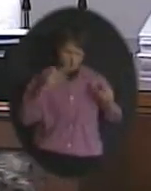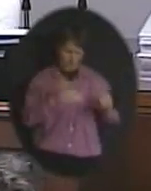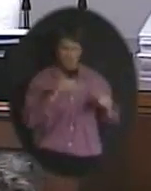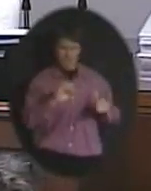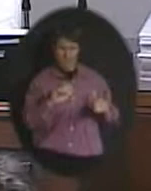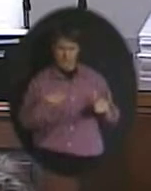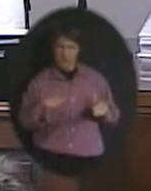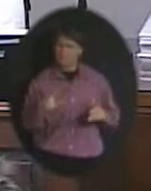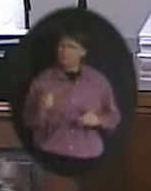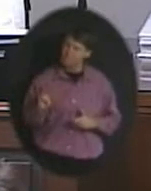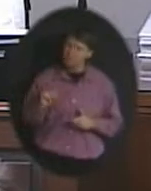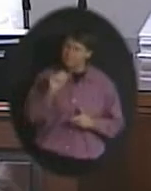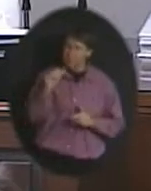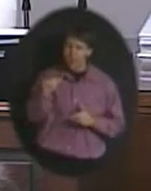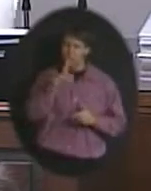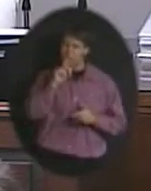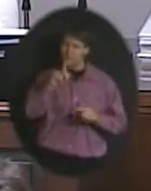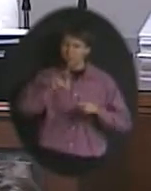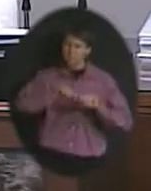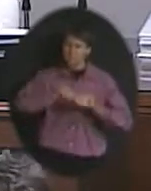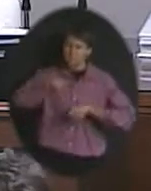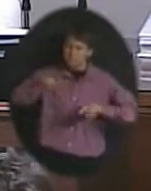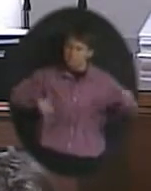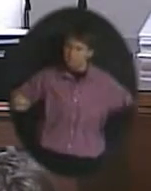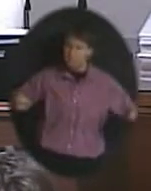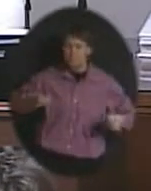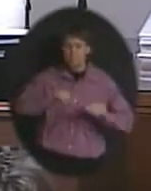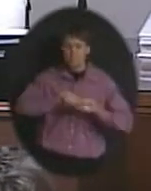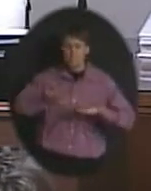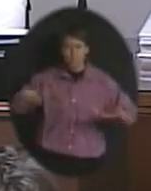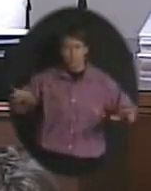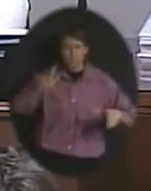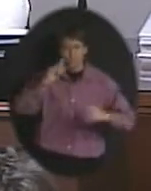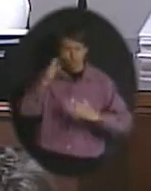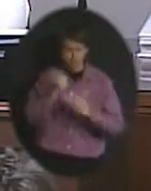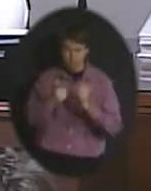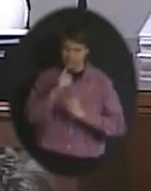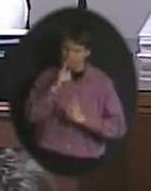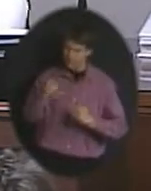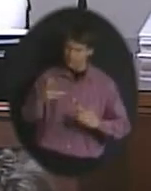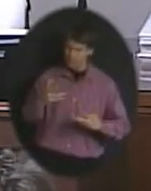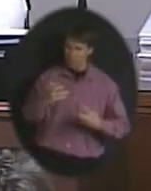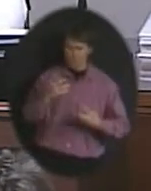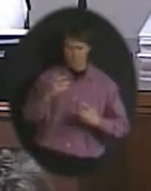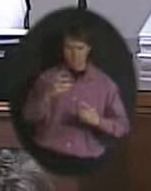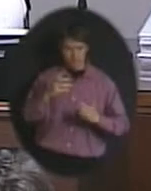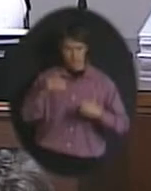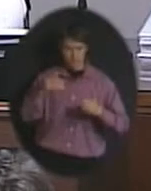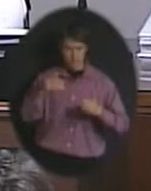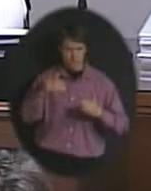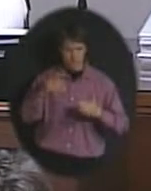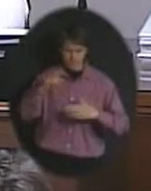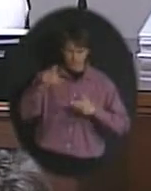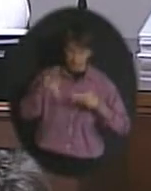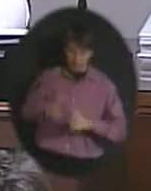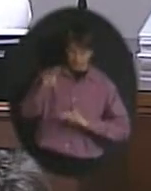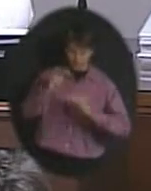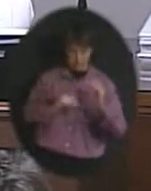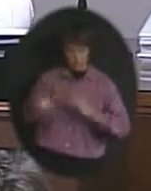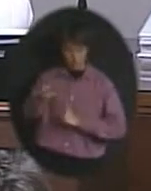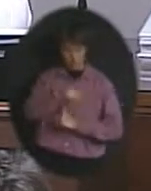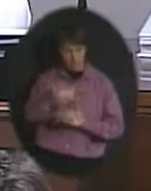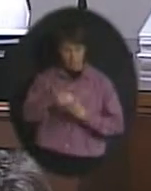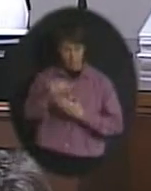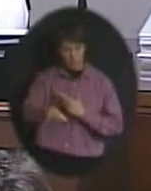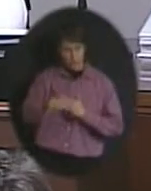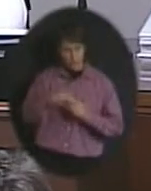really so broad across the spectrum that we really wanted to just continue to allow buildings to purchase as they saw a need for